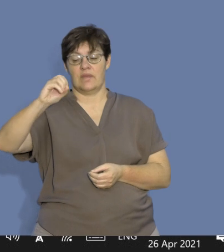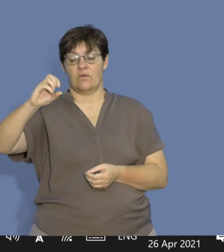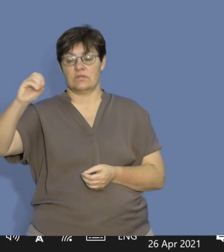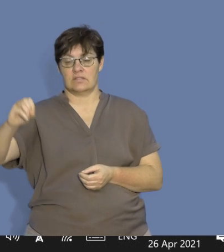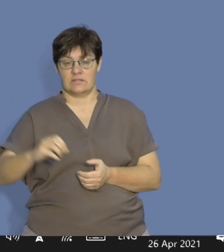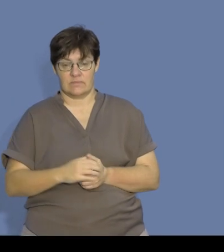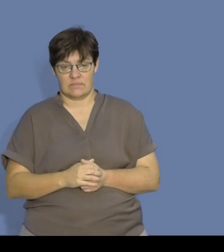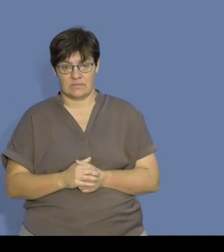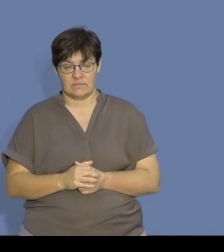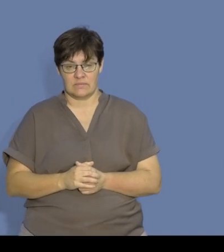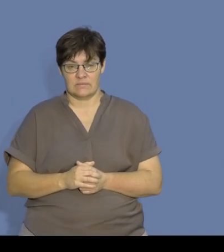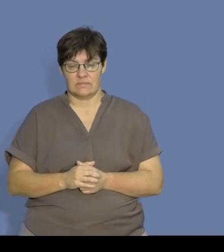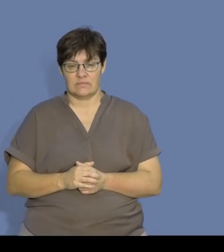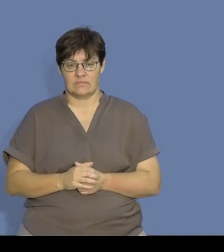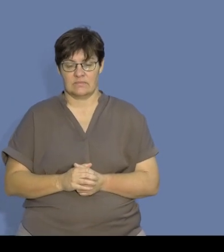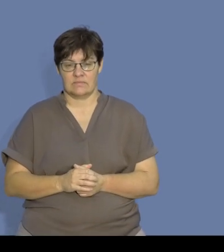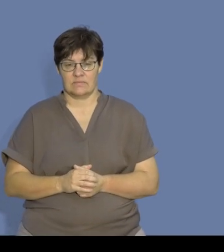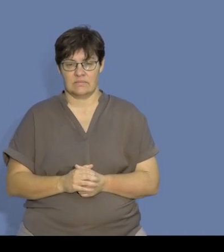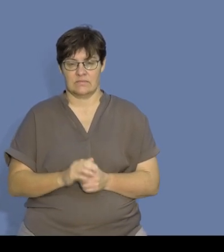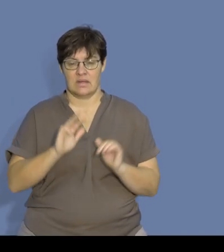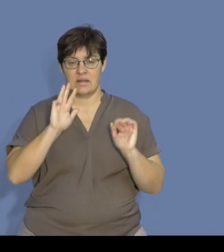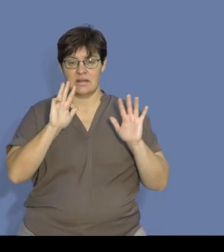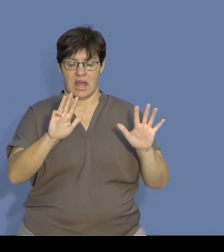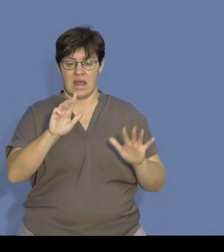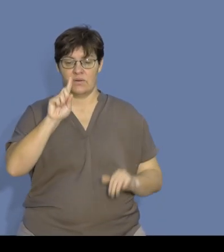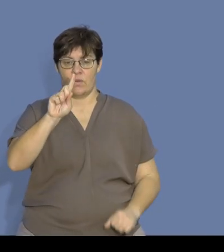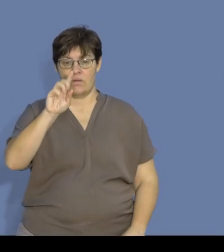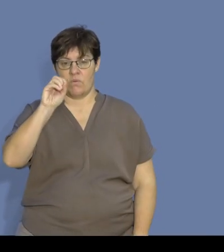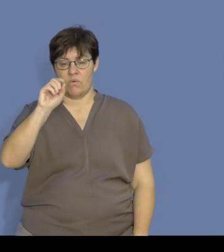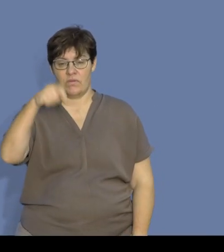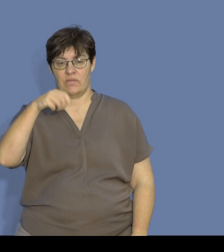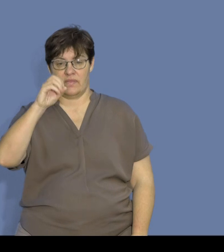year 910,000. So in brackets